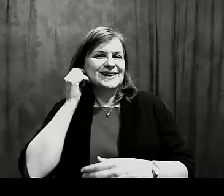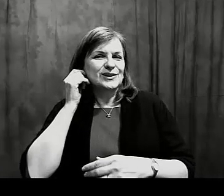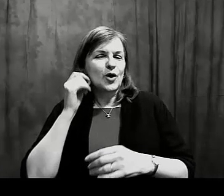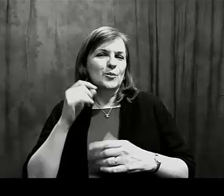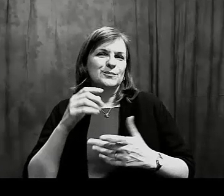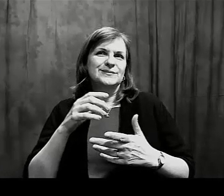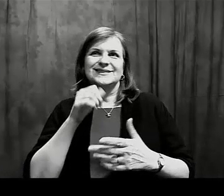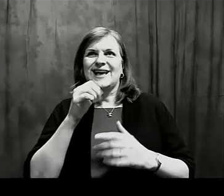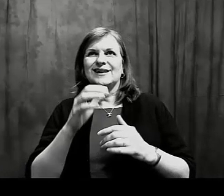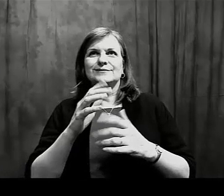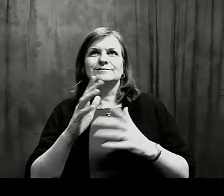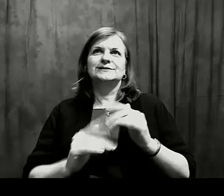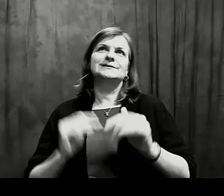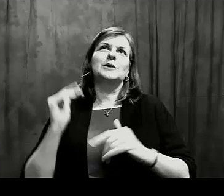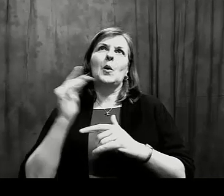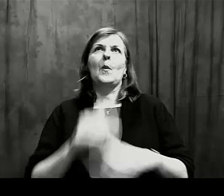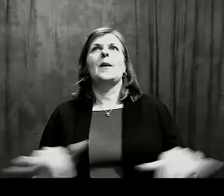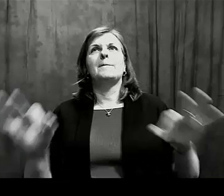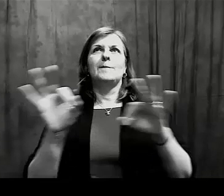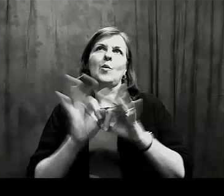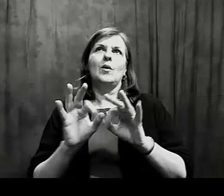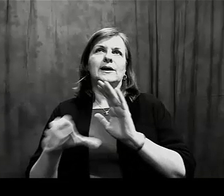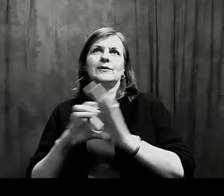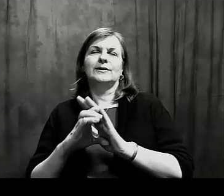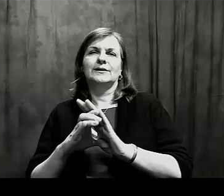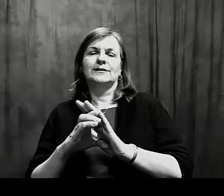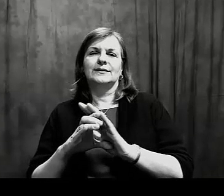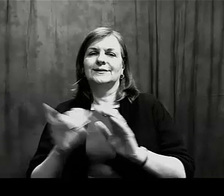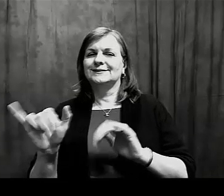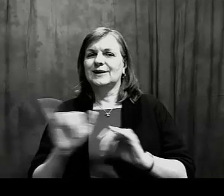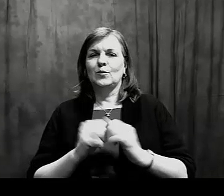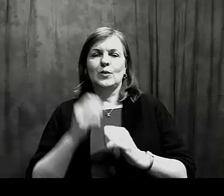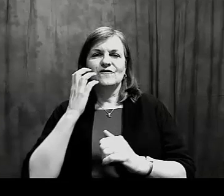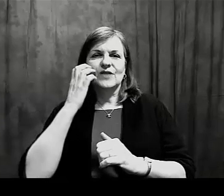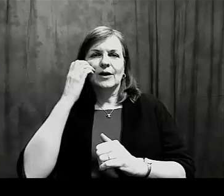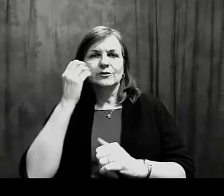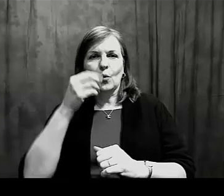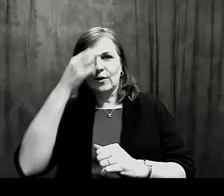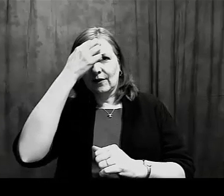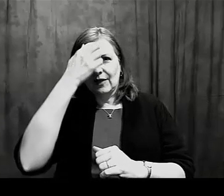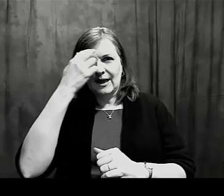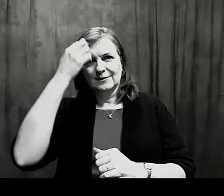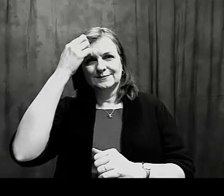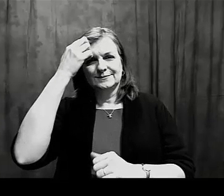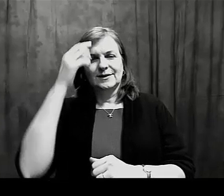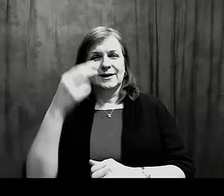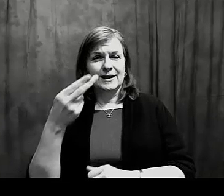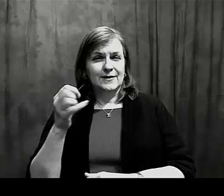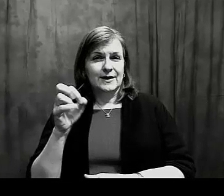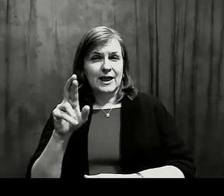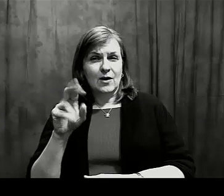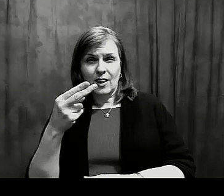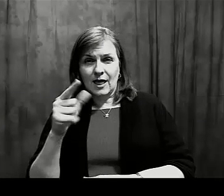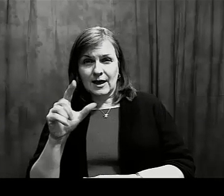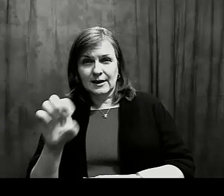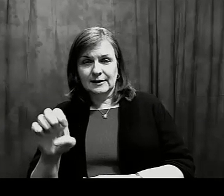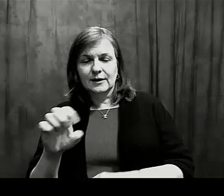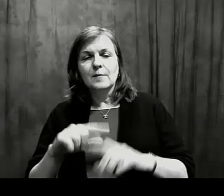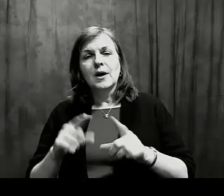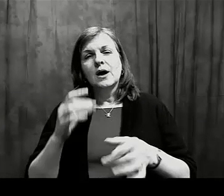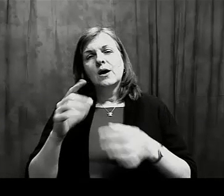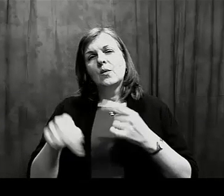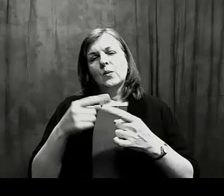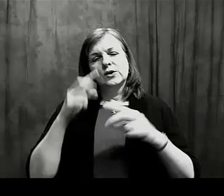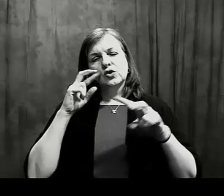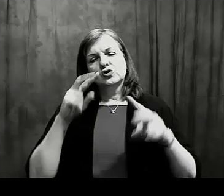Now, earlobes aren't necessarily all that critical for us to consider, neither is hairline or freckles, but when we